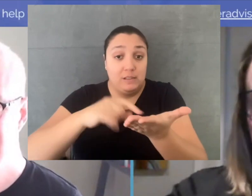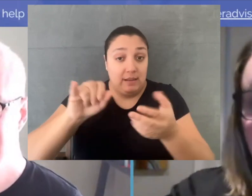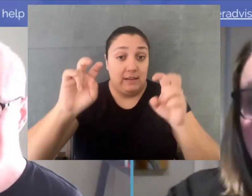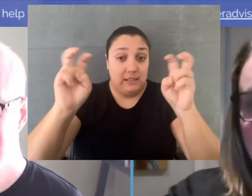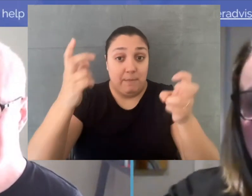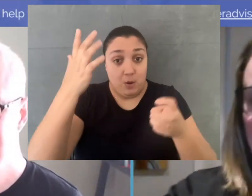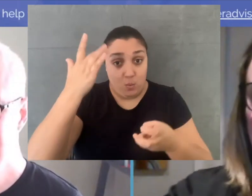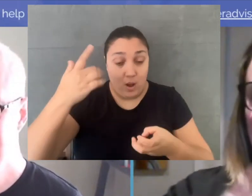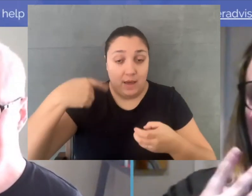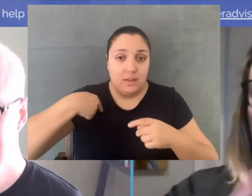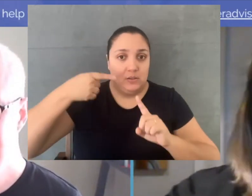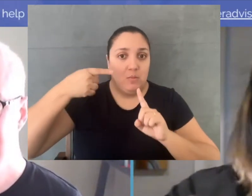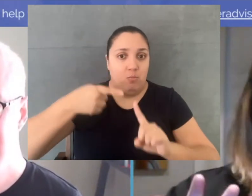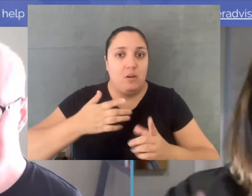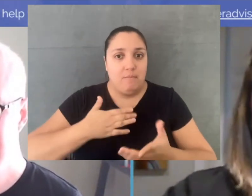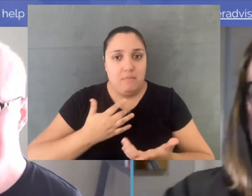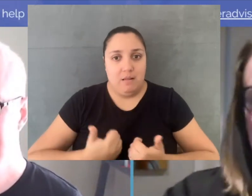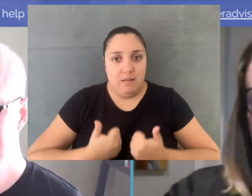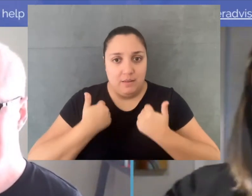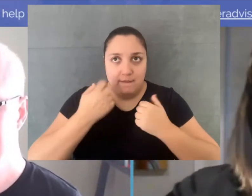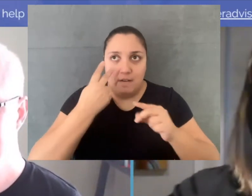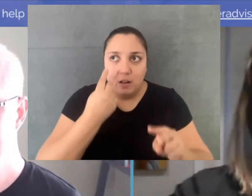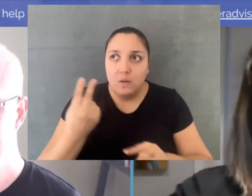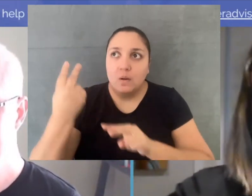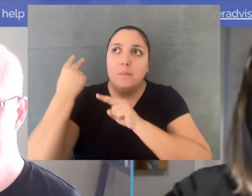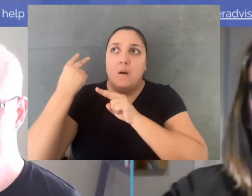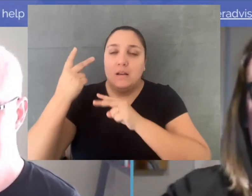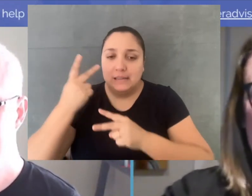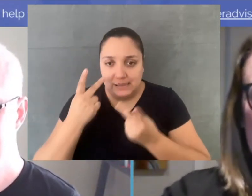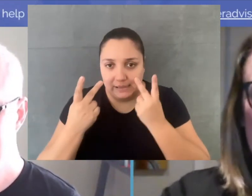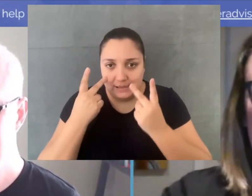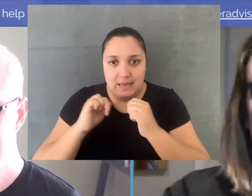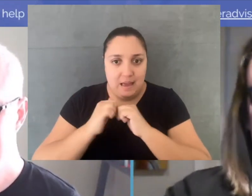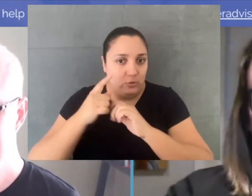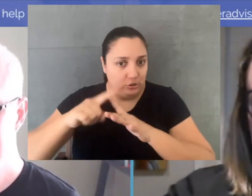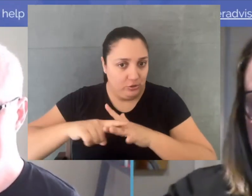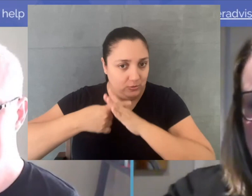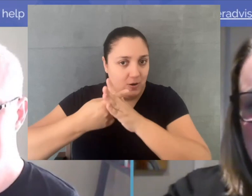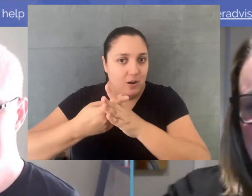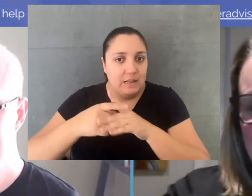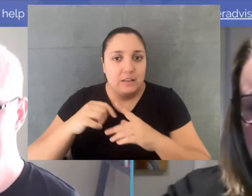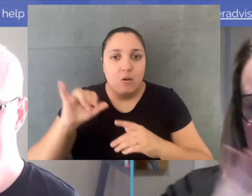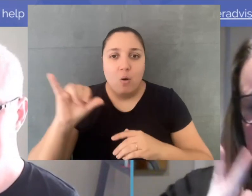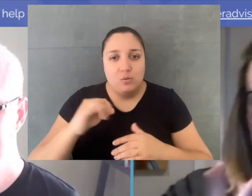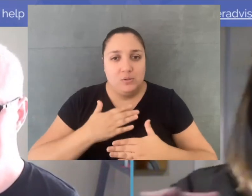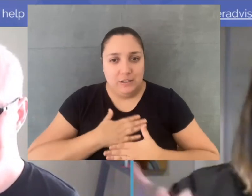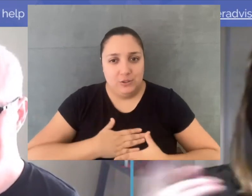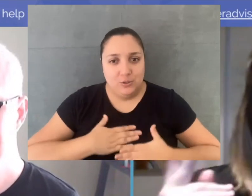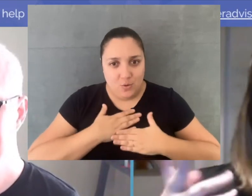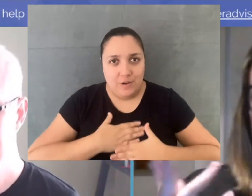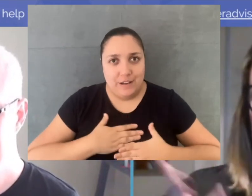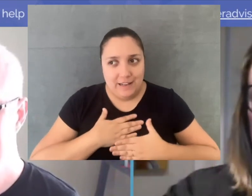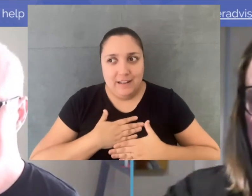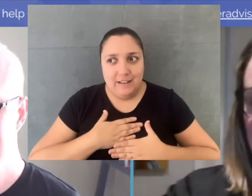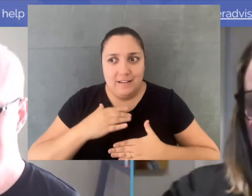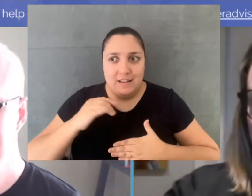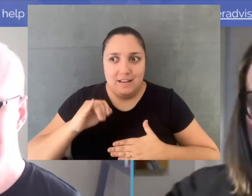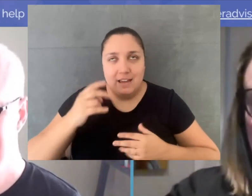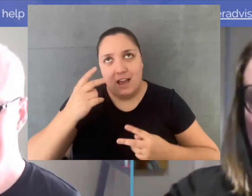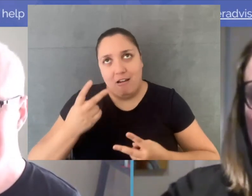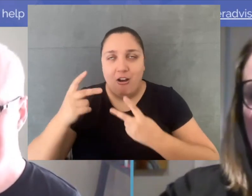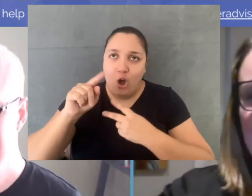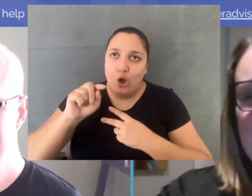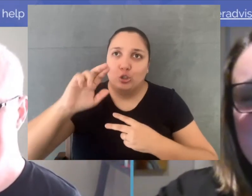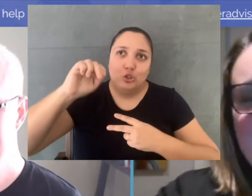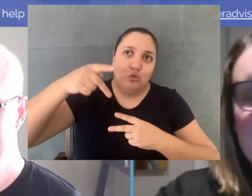a point of my life where I'm really looking back and seeing where it all started, and just really enjoying that kind of trip down memory